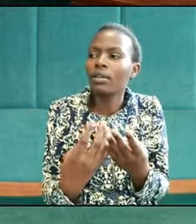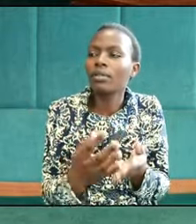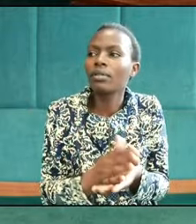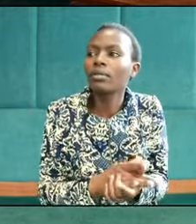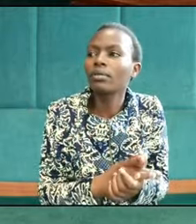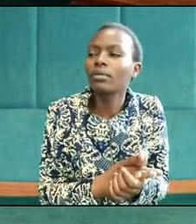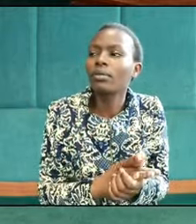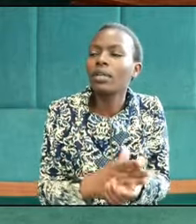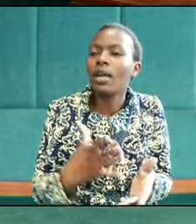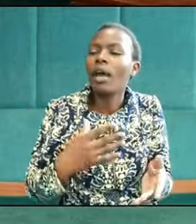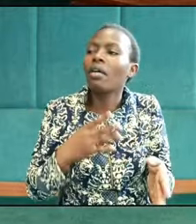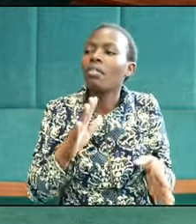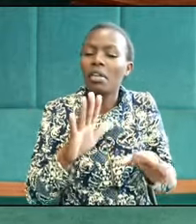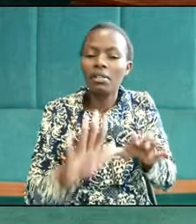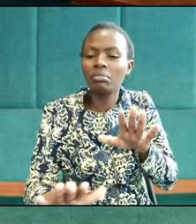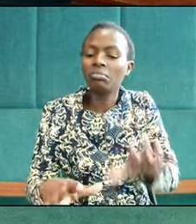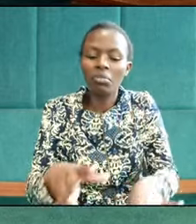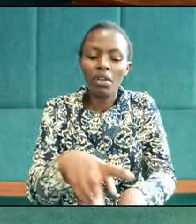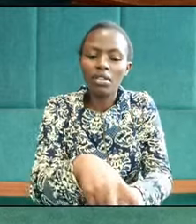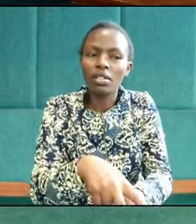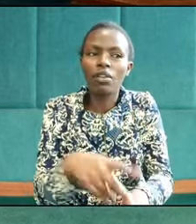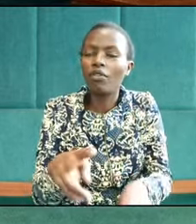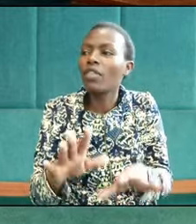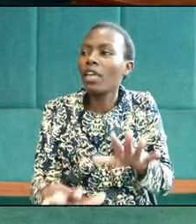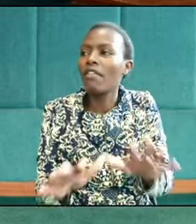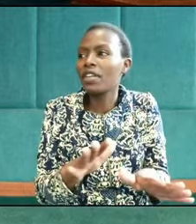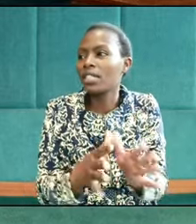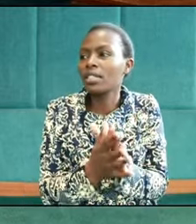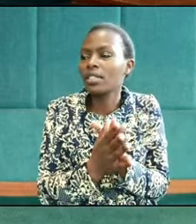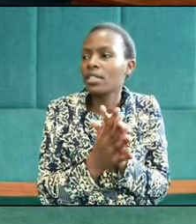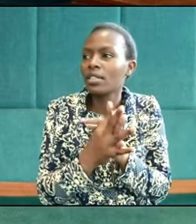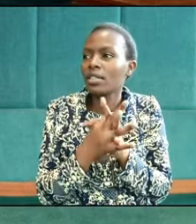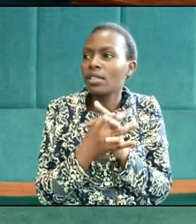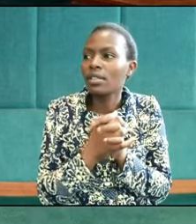their staffs in their hands, and their sandals on their feet.